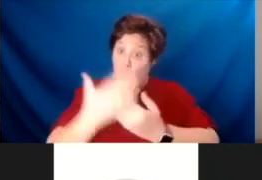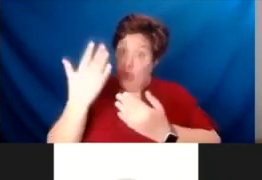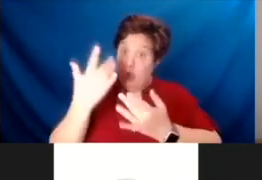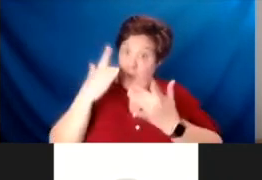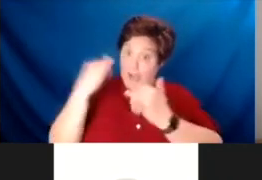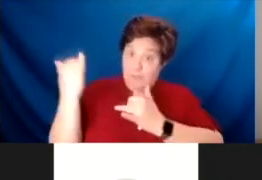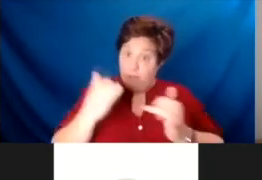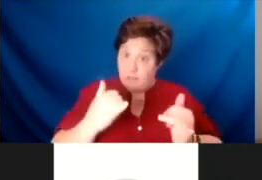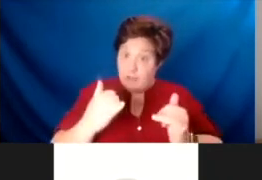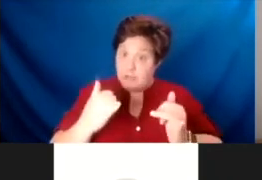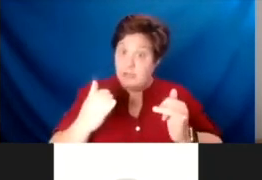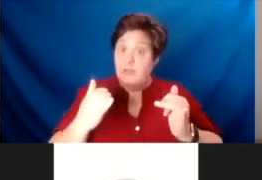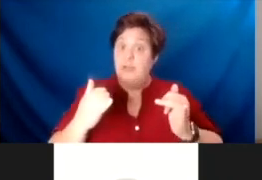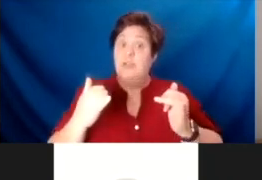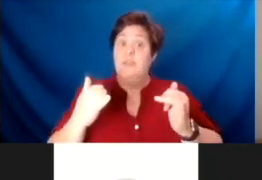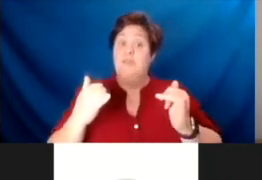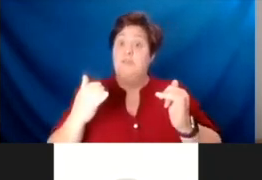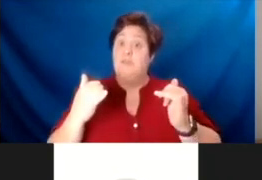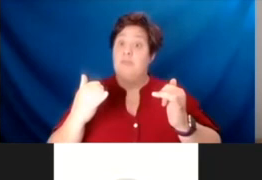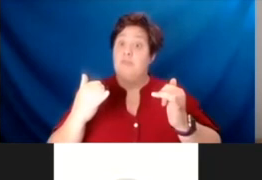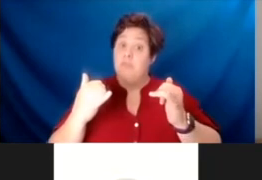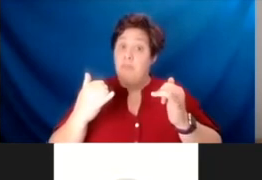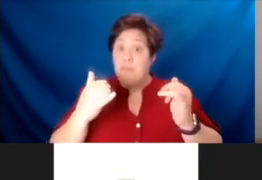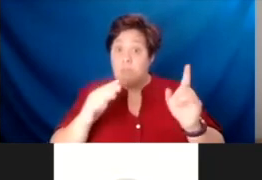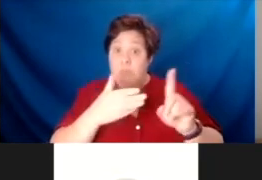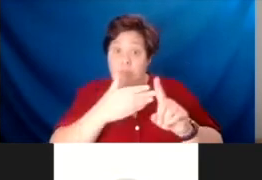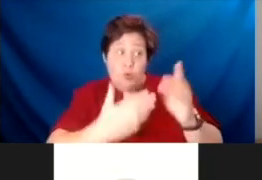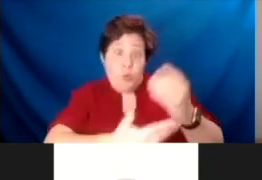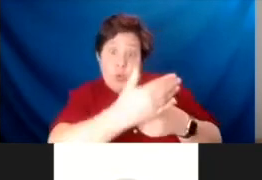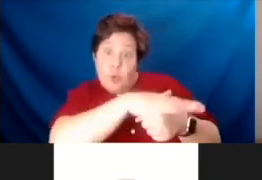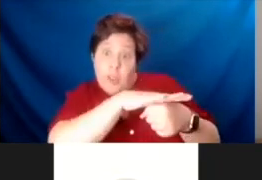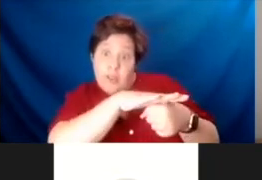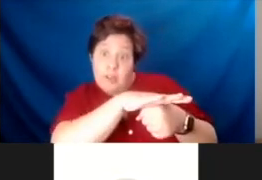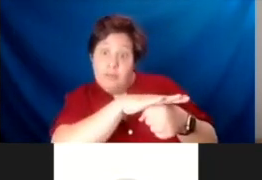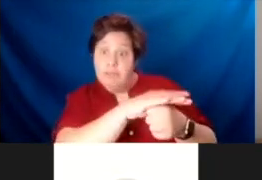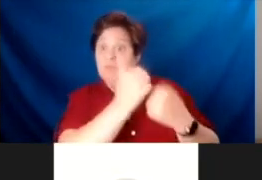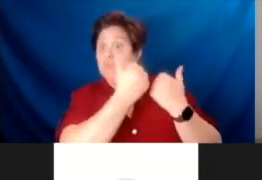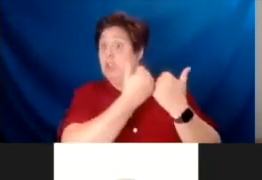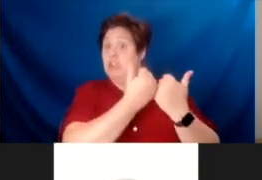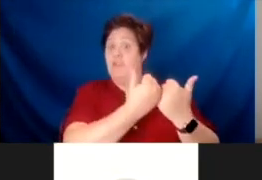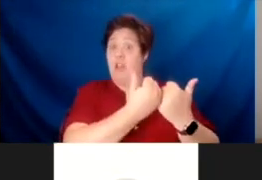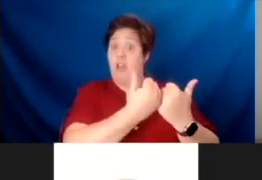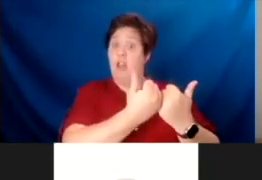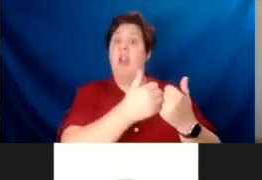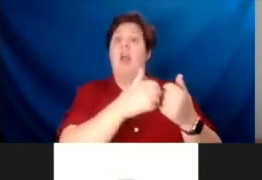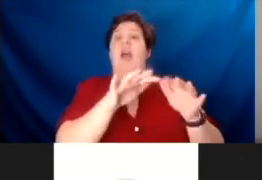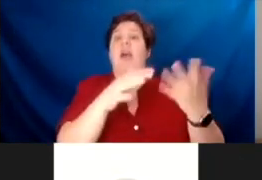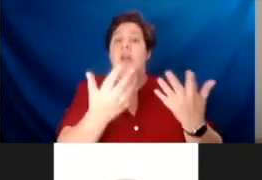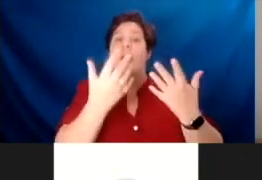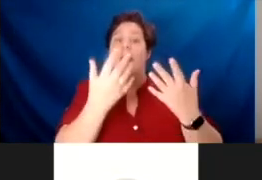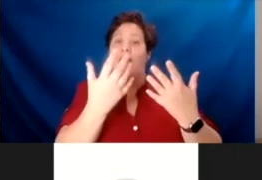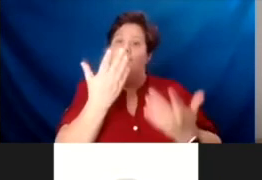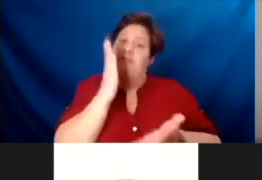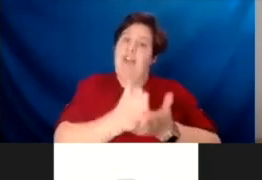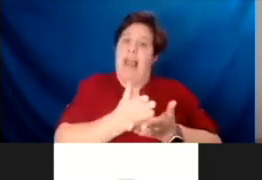experimental sort of step towards new domains. That's absolutely fine, as long as it's valid for